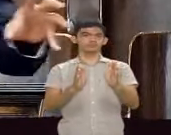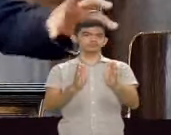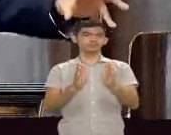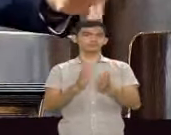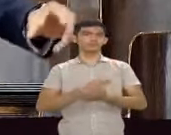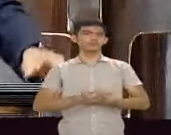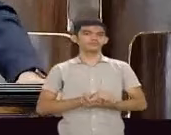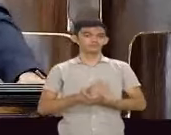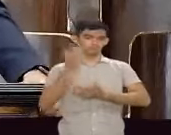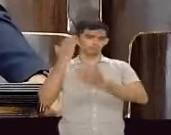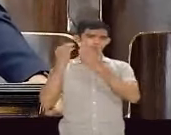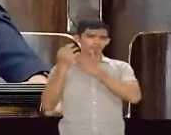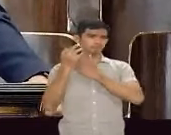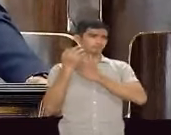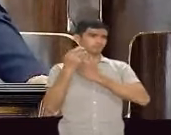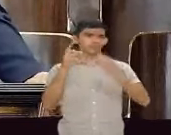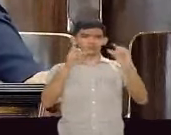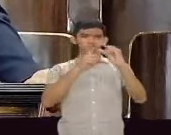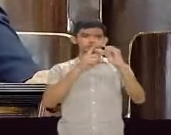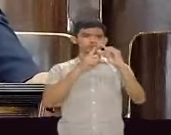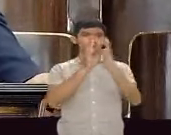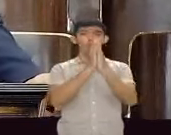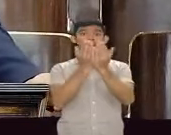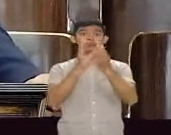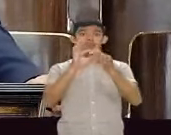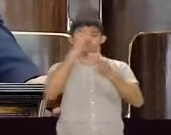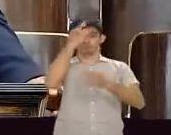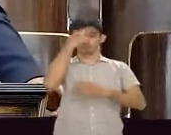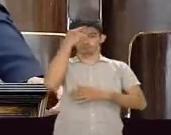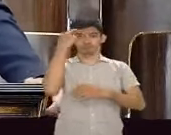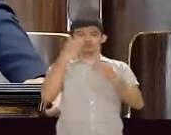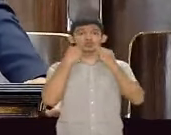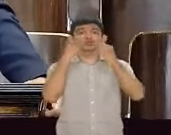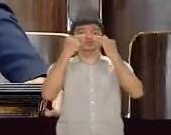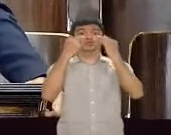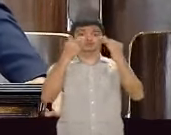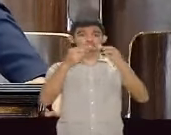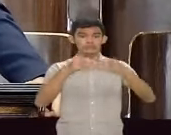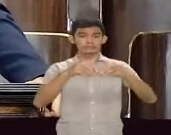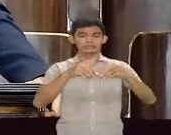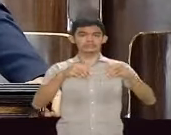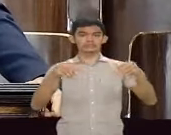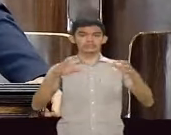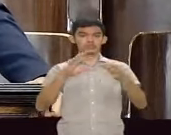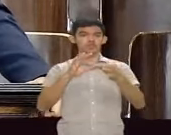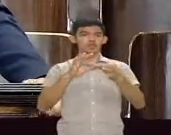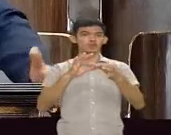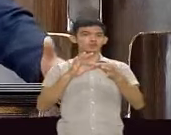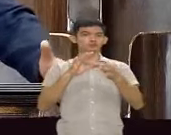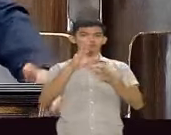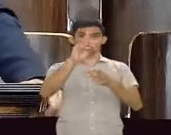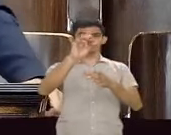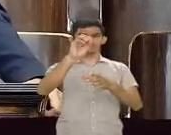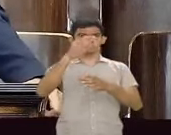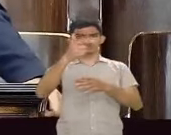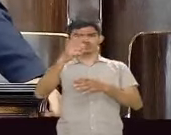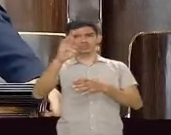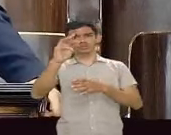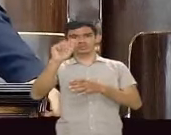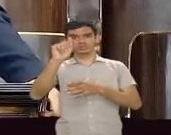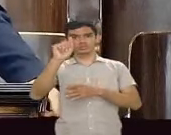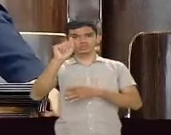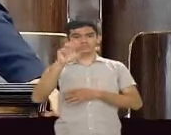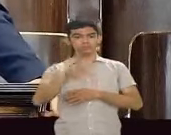getting it from the Catechism of Catholic, the Catholic Catechism, said this, but the seeds of the dogma of